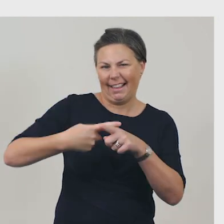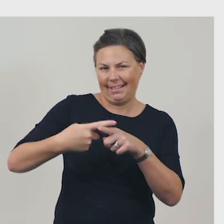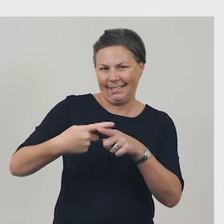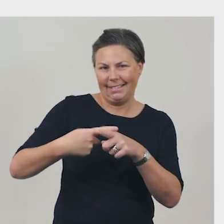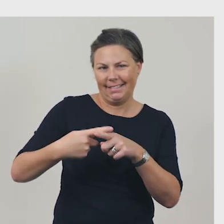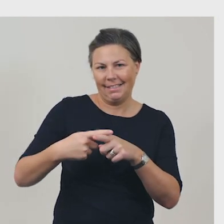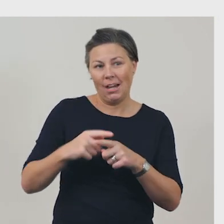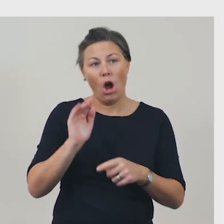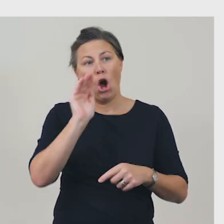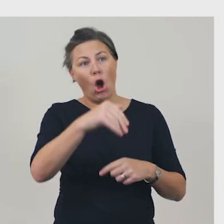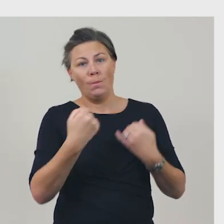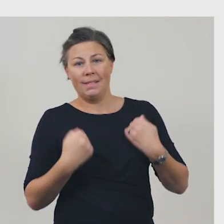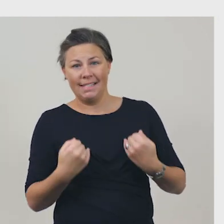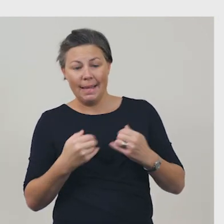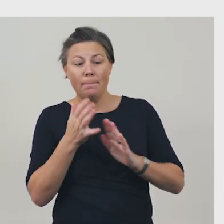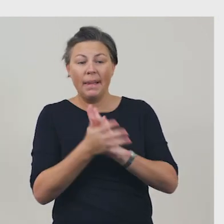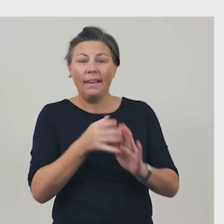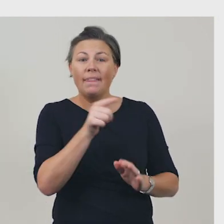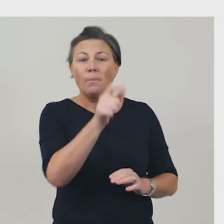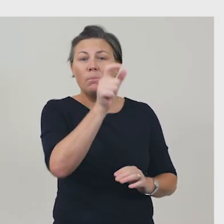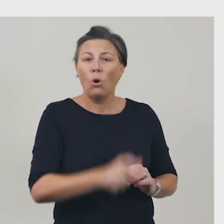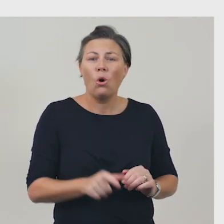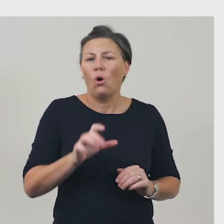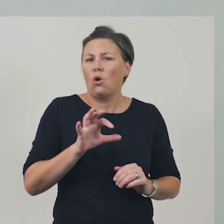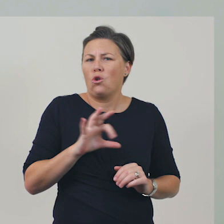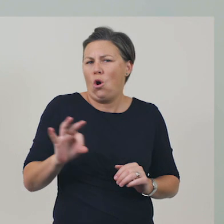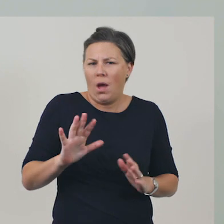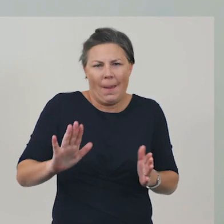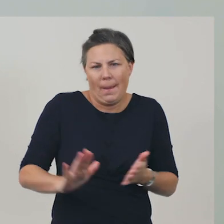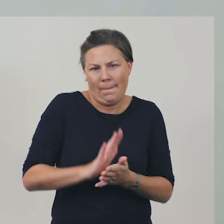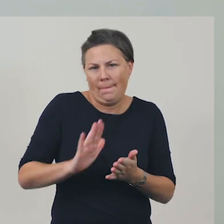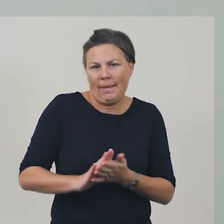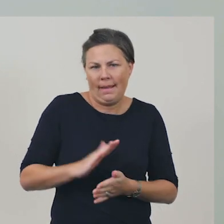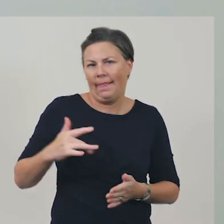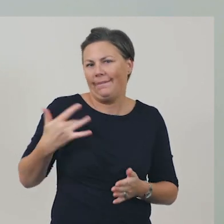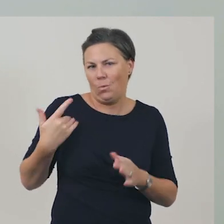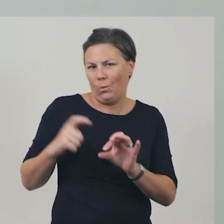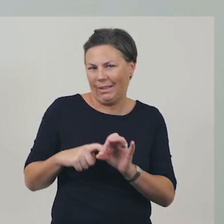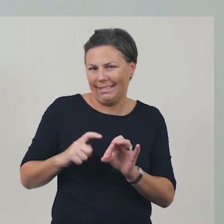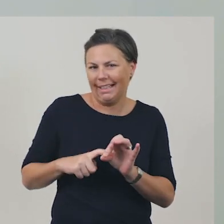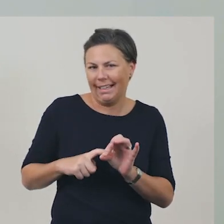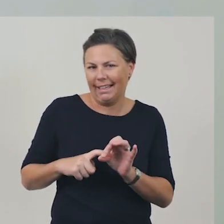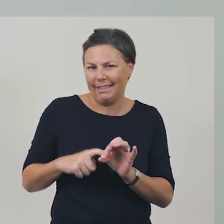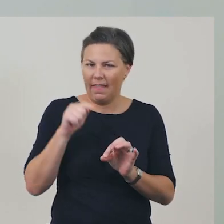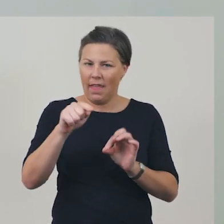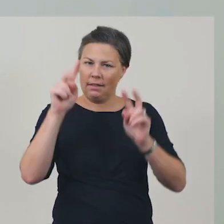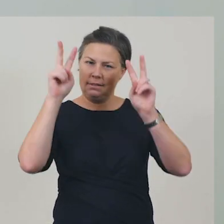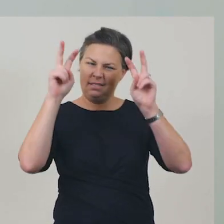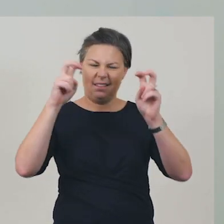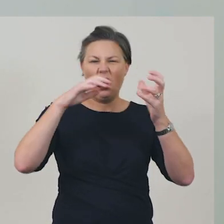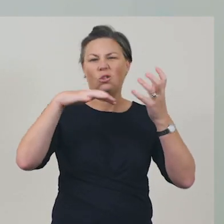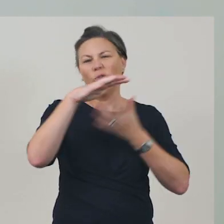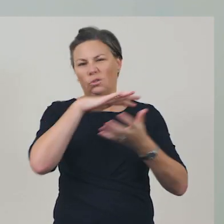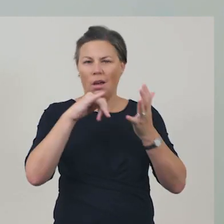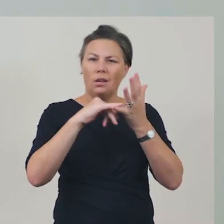not necessarily happy living in their new home. We understand the social context of a text when it uses language